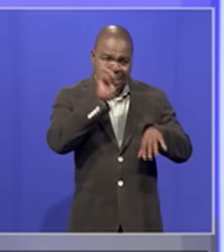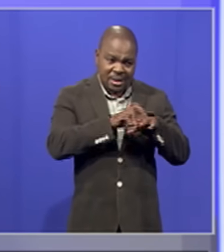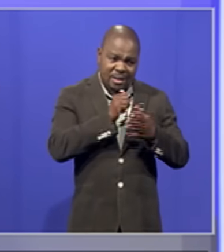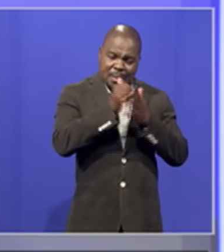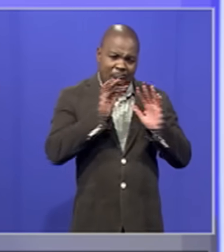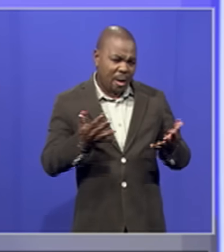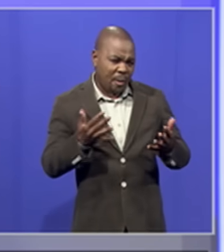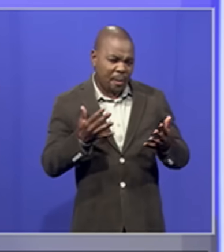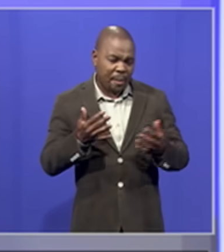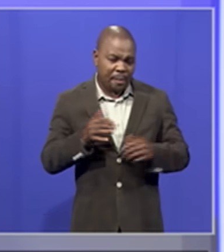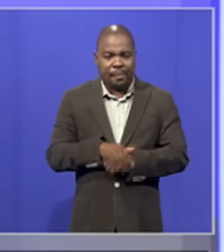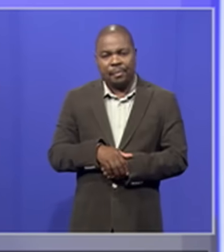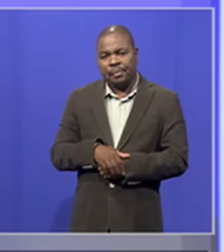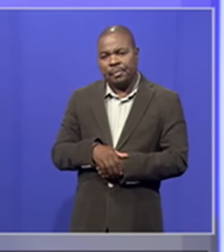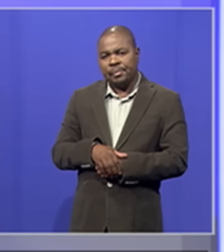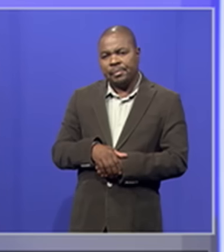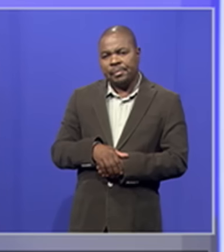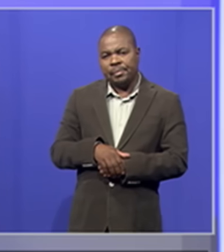ke ya mohuta mang?